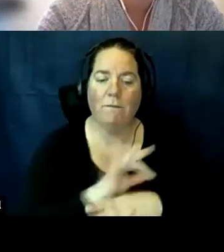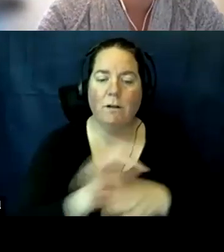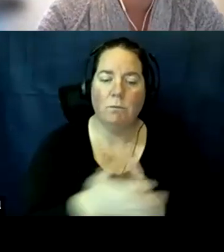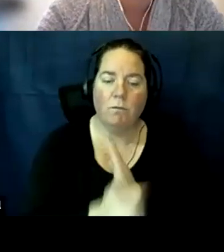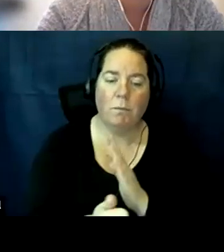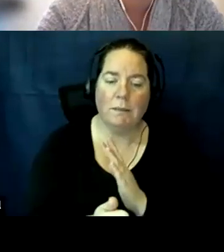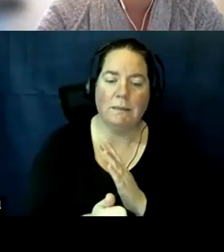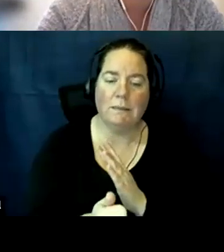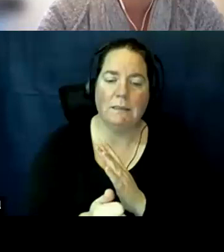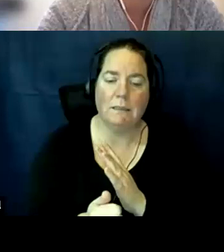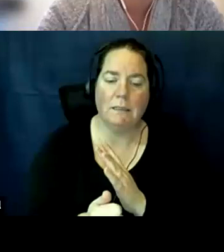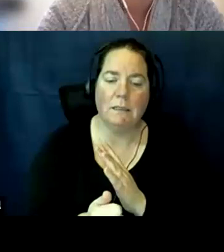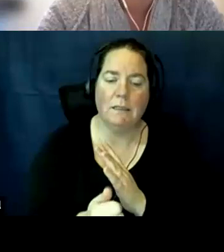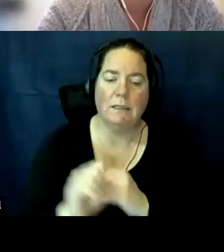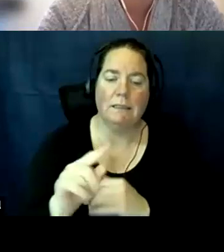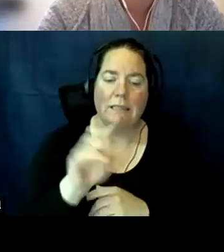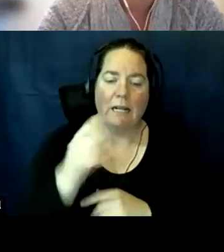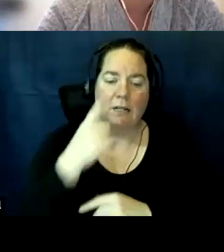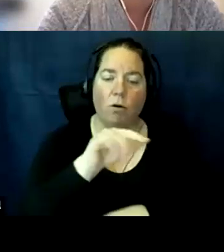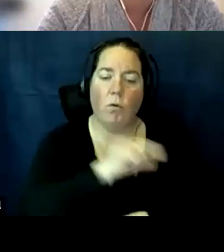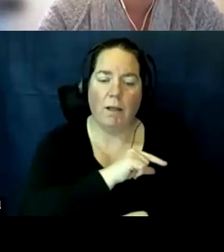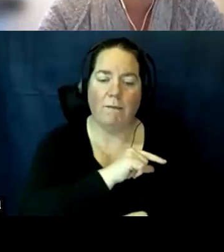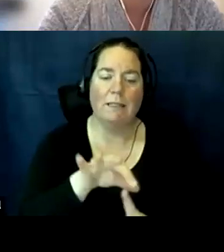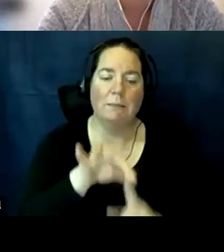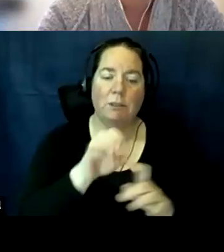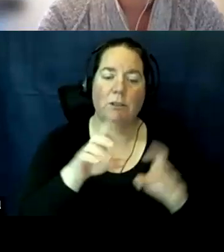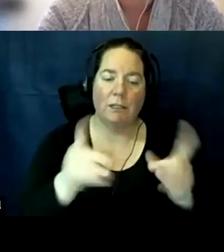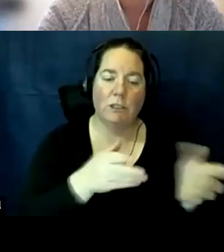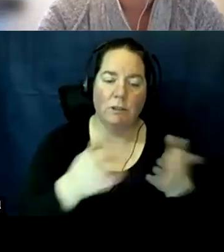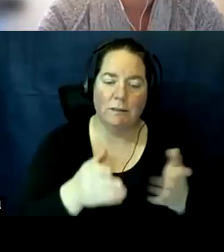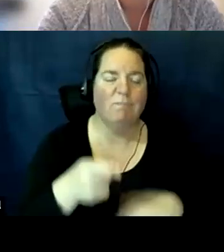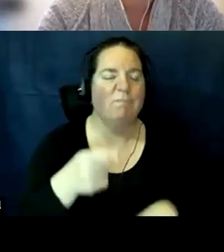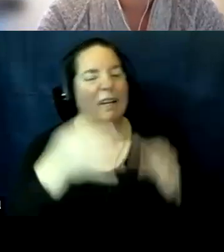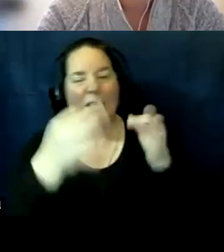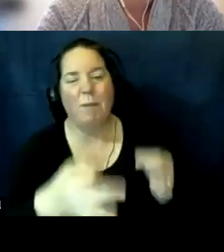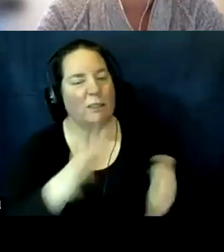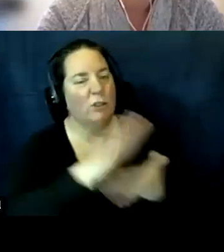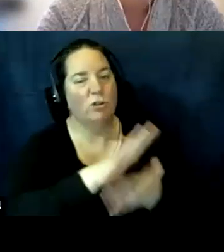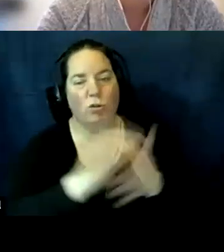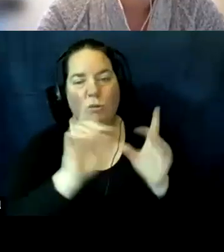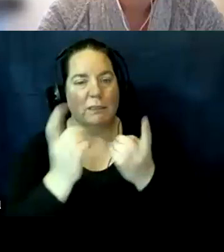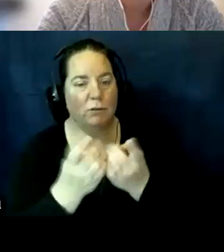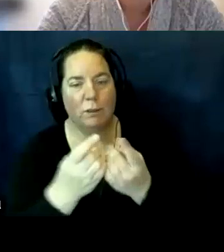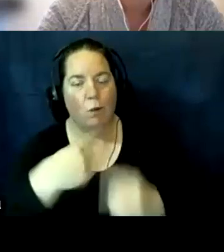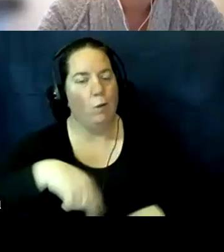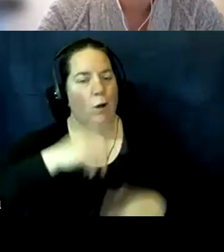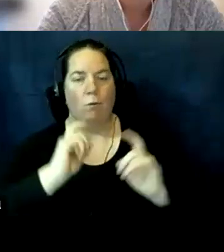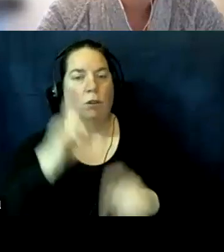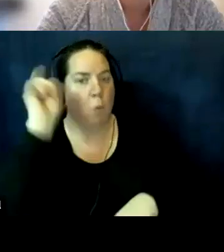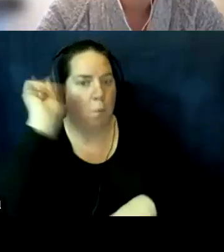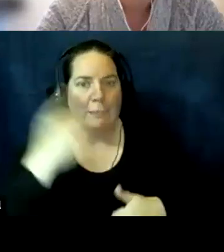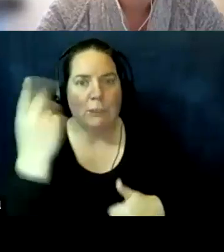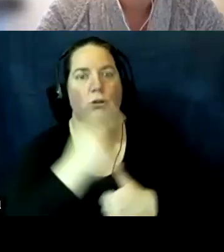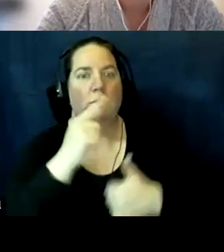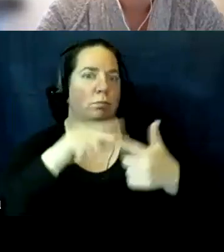education services? That's really going to come down to individual schools and districts. We do not prescribe what assessments people have to be using to make